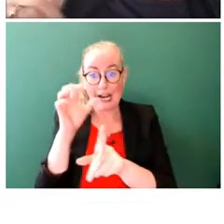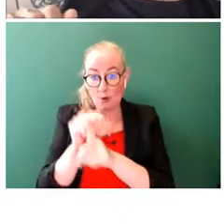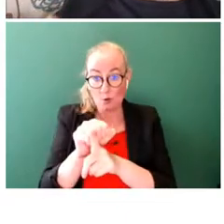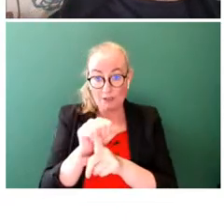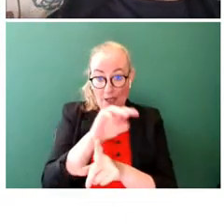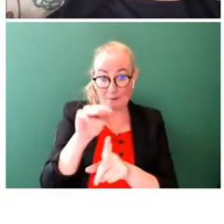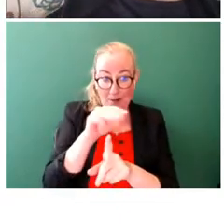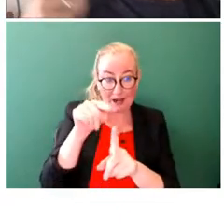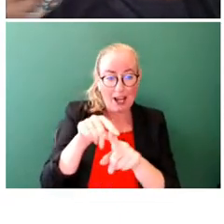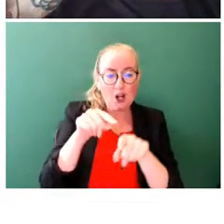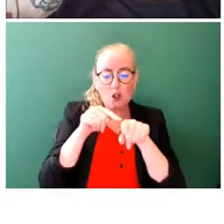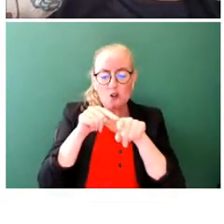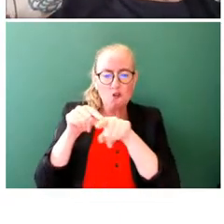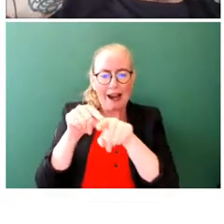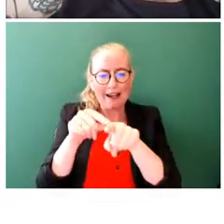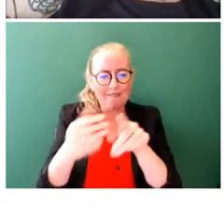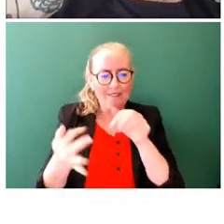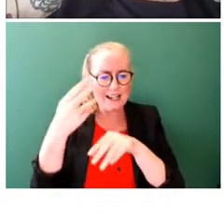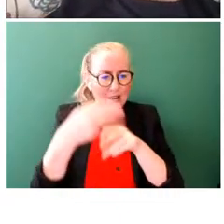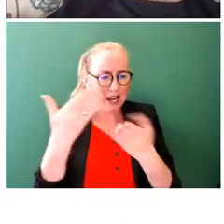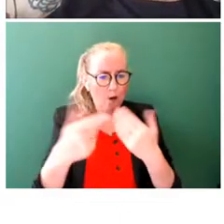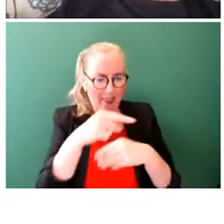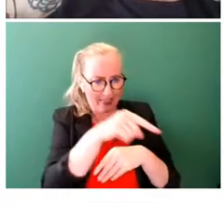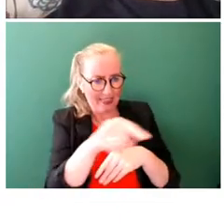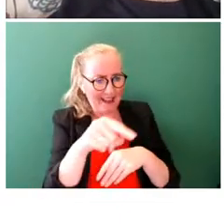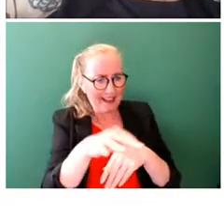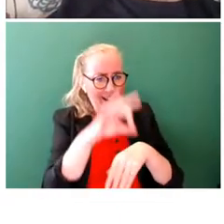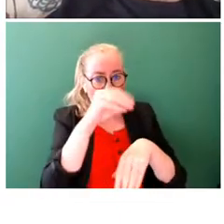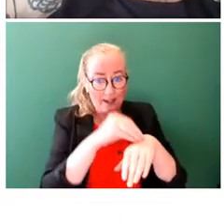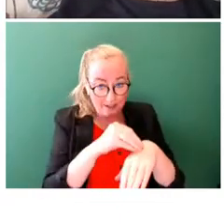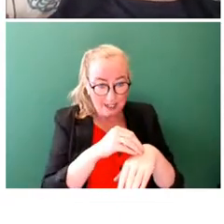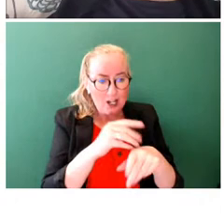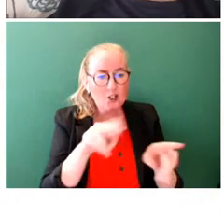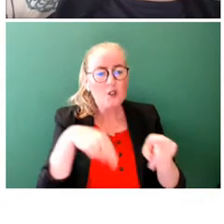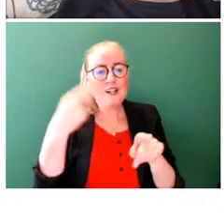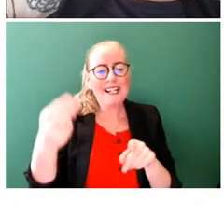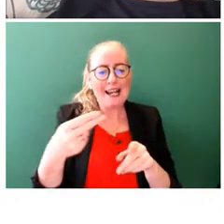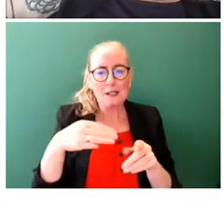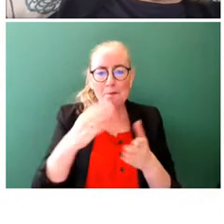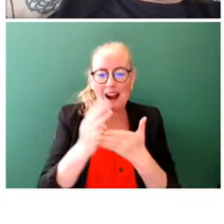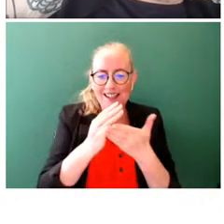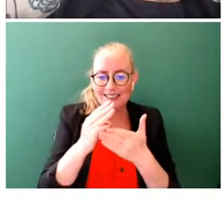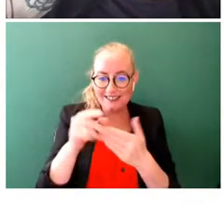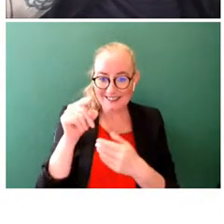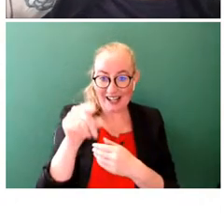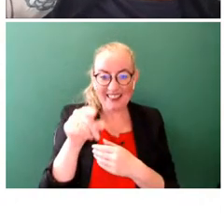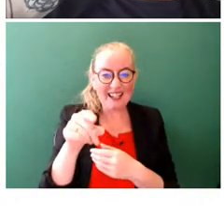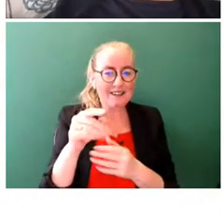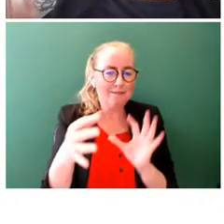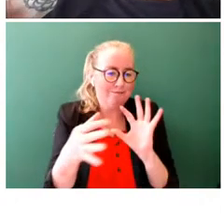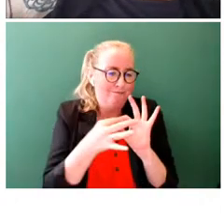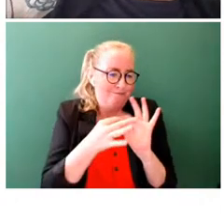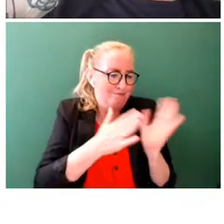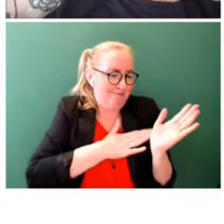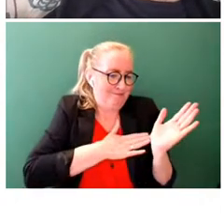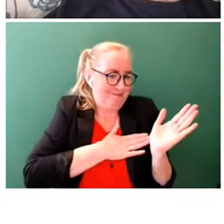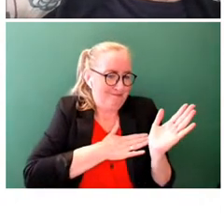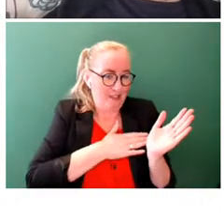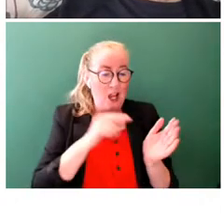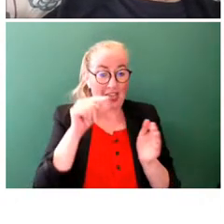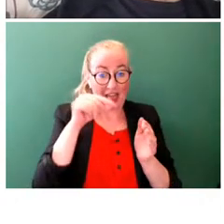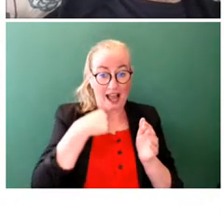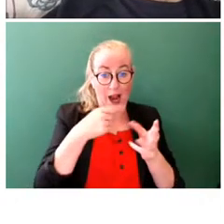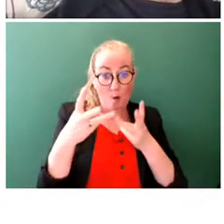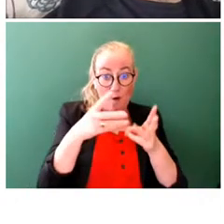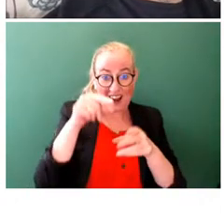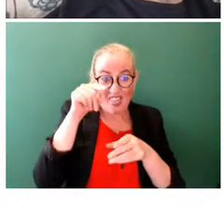to track how they're doing. If we go into the next one, I'd like to tell you about Circa, which is very close to my heart. This is something I've been working on for